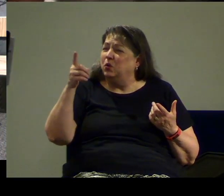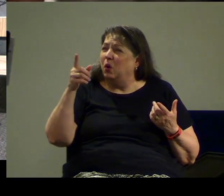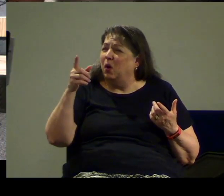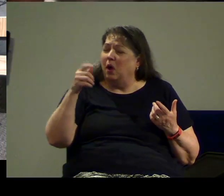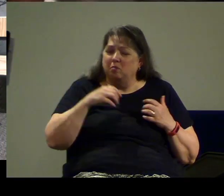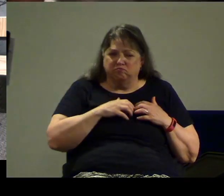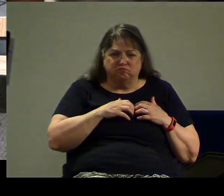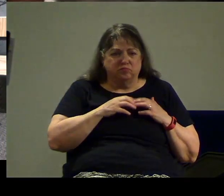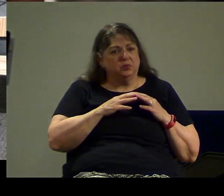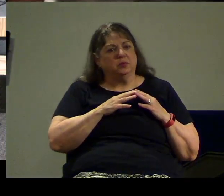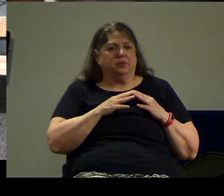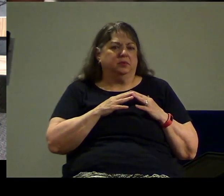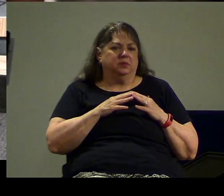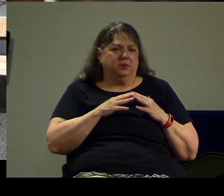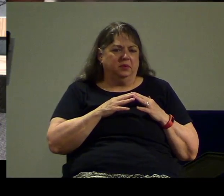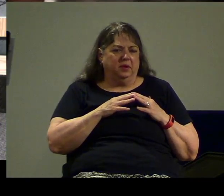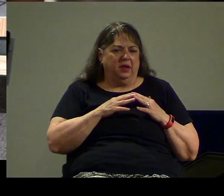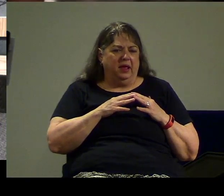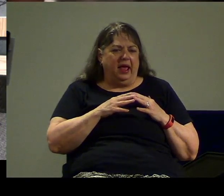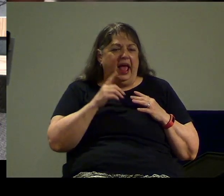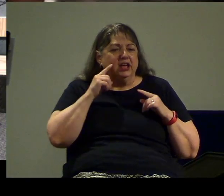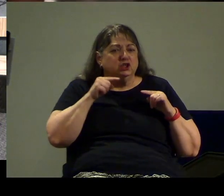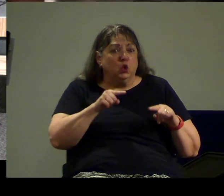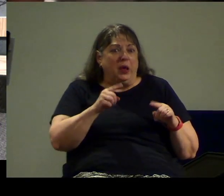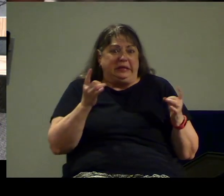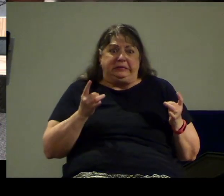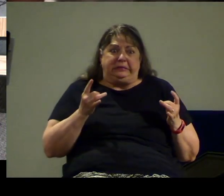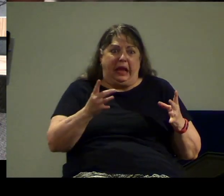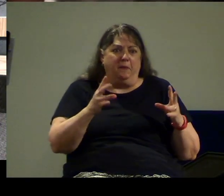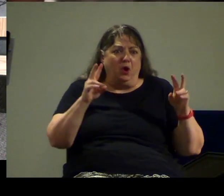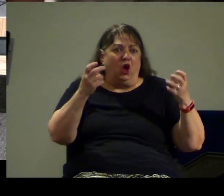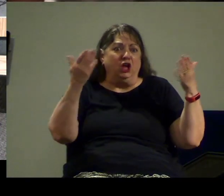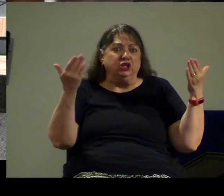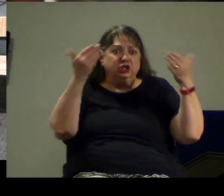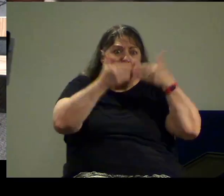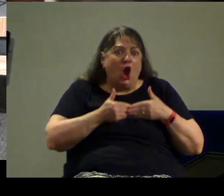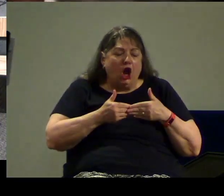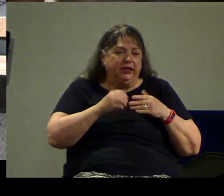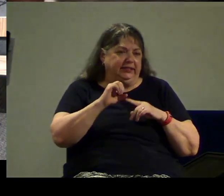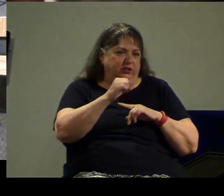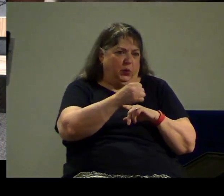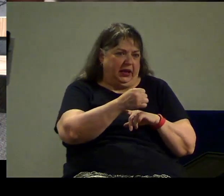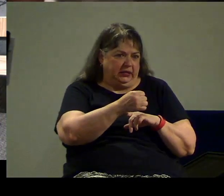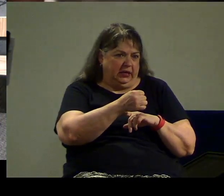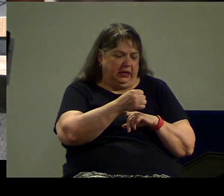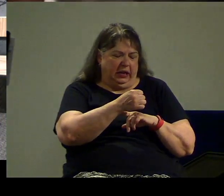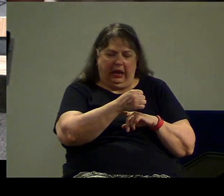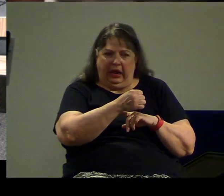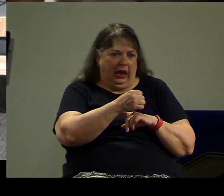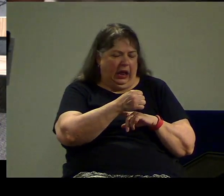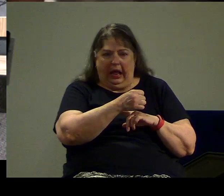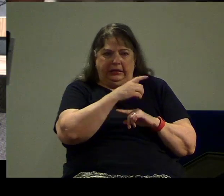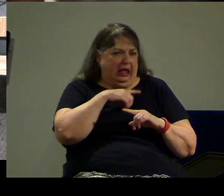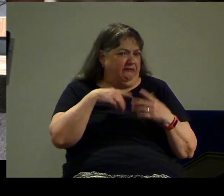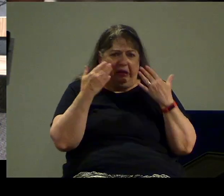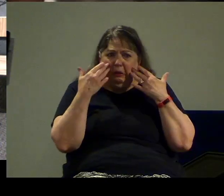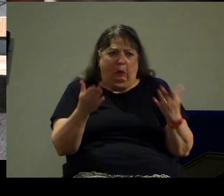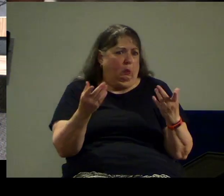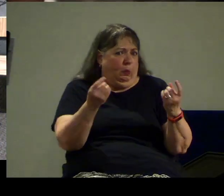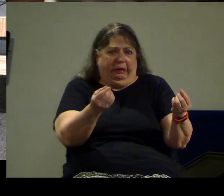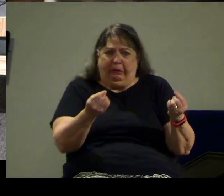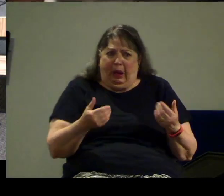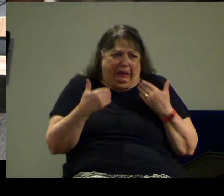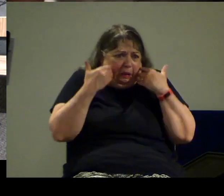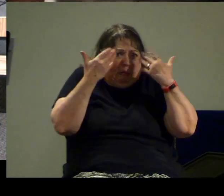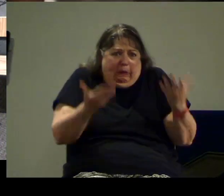himself in the Lord. In the darkest of situations and circumstances, when he didn't know what to do, where to go, what to say,